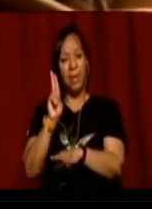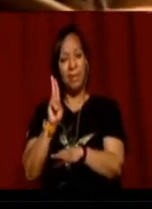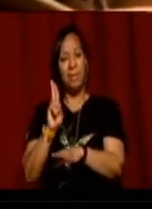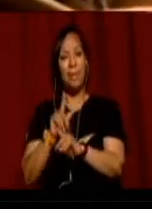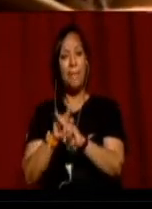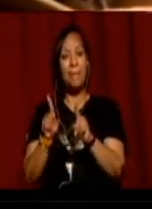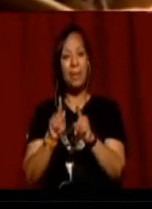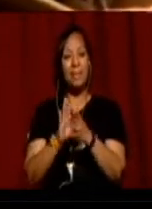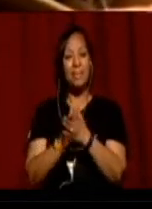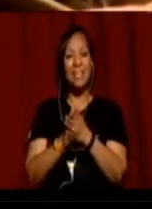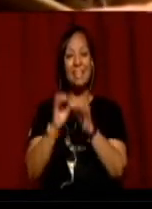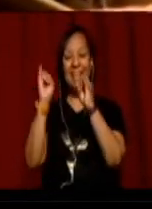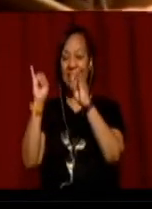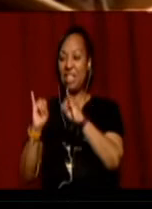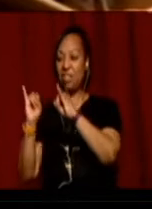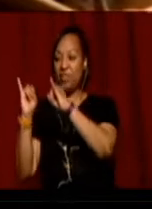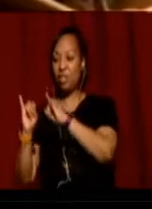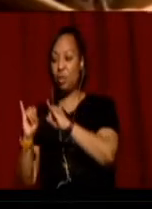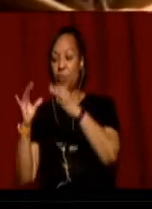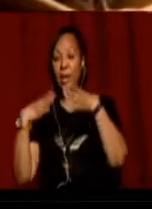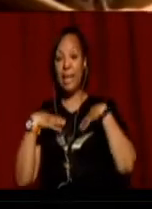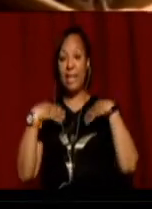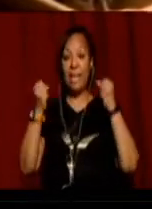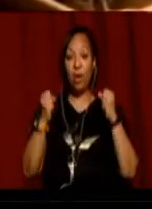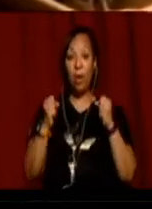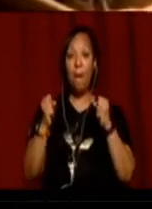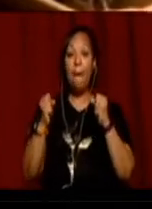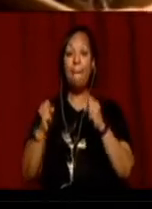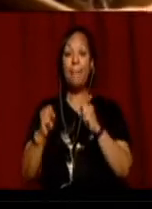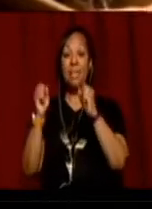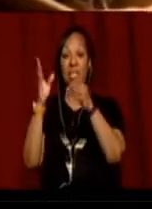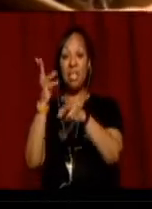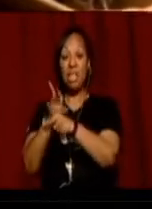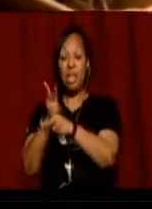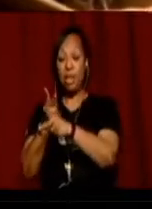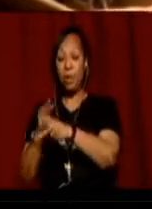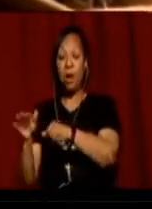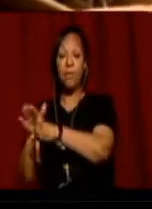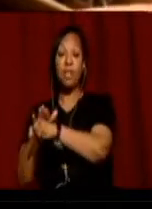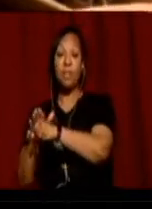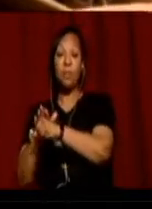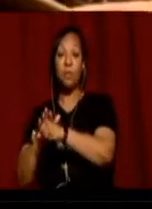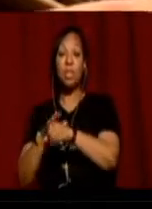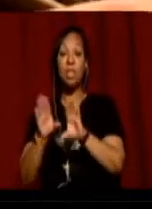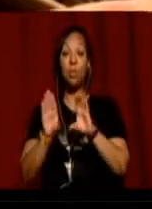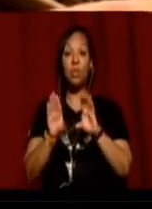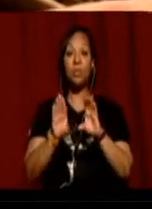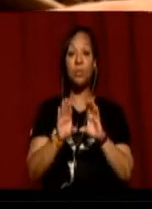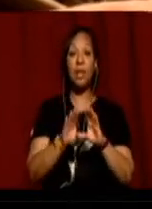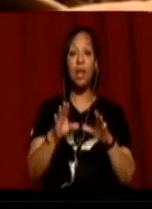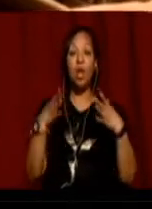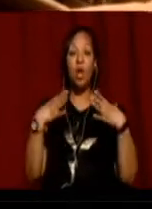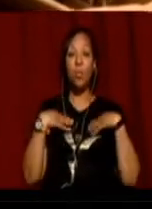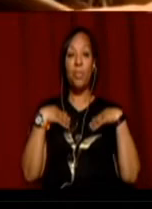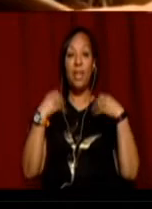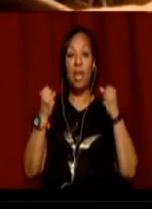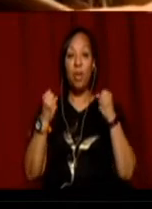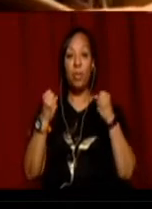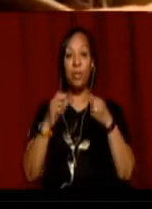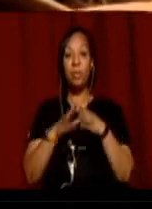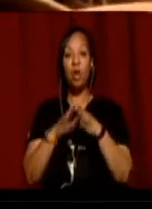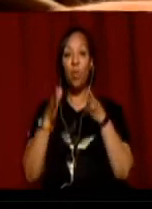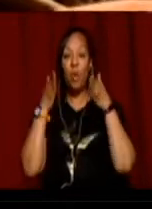It's not individual patient care, it's the care of communities. And we do that with a health equity lens. We